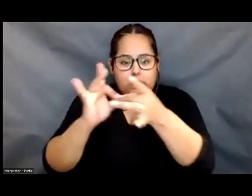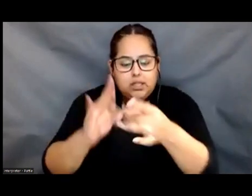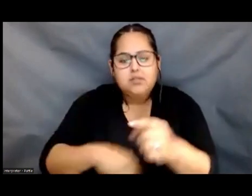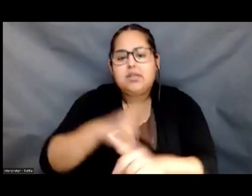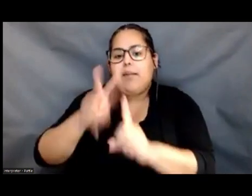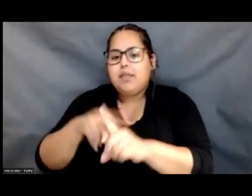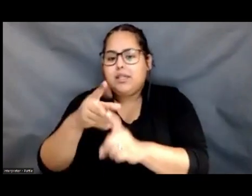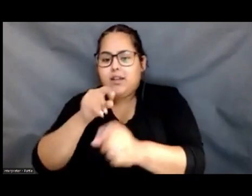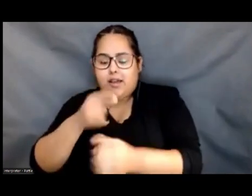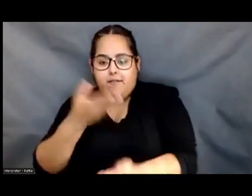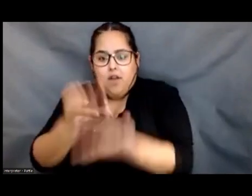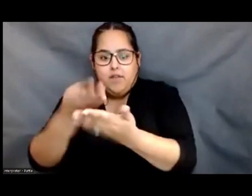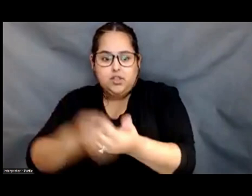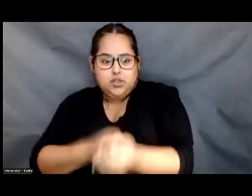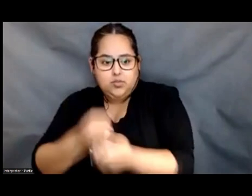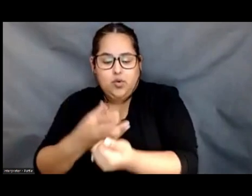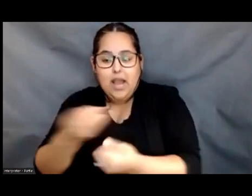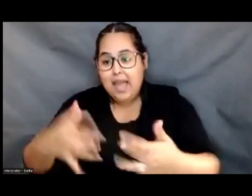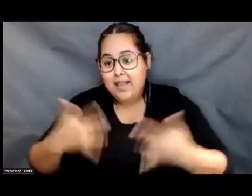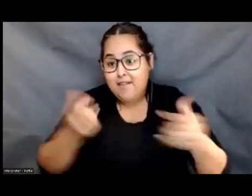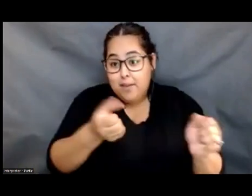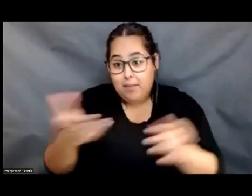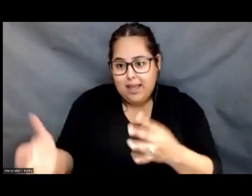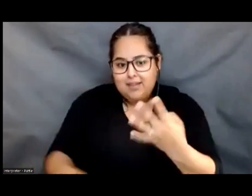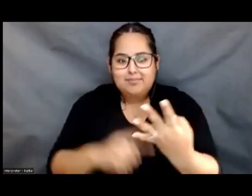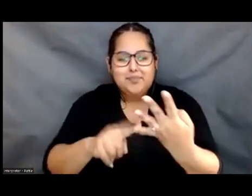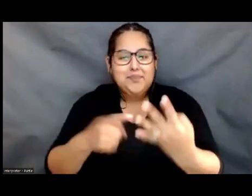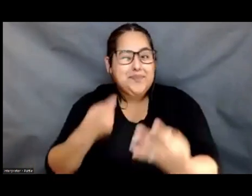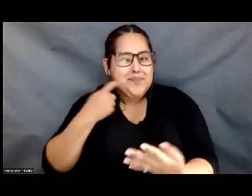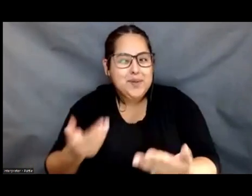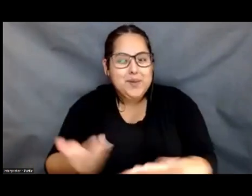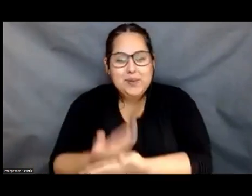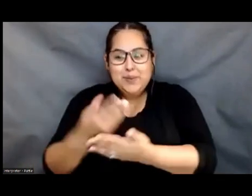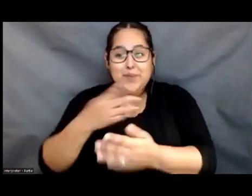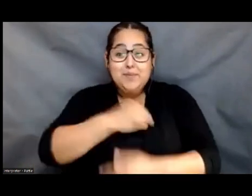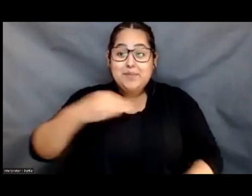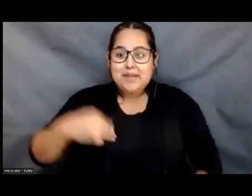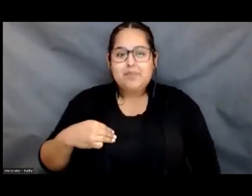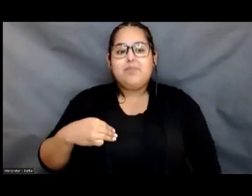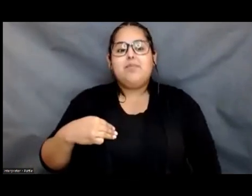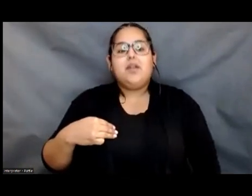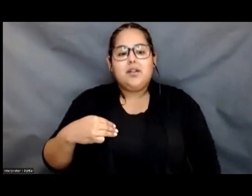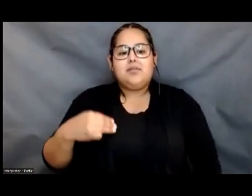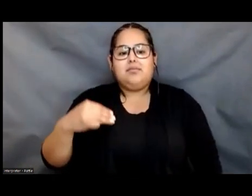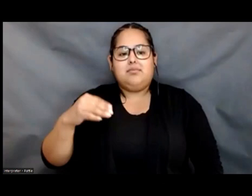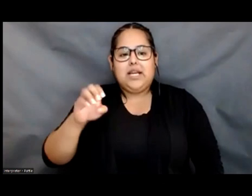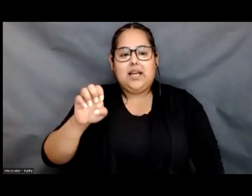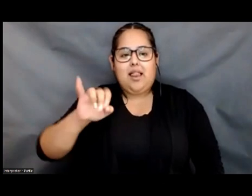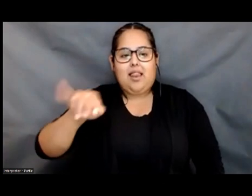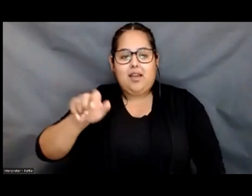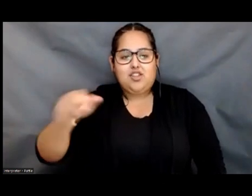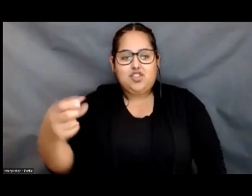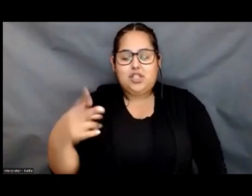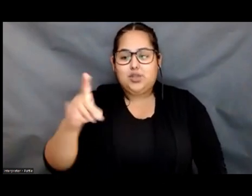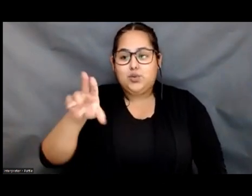support, as well as event planning. And a new member also is our academic mentor, Elijah Duran,